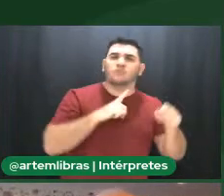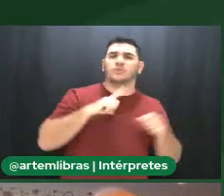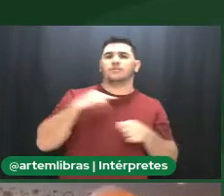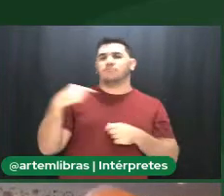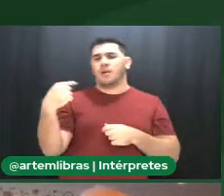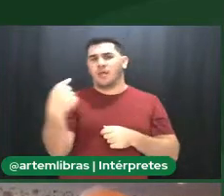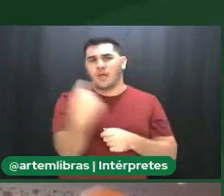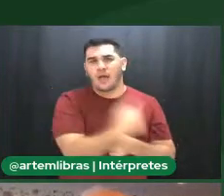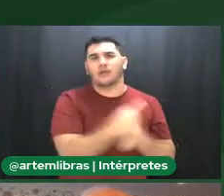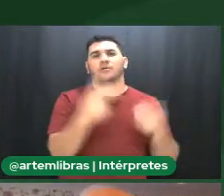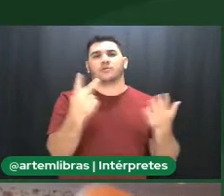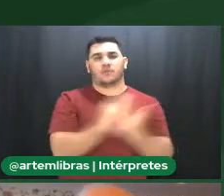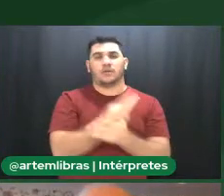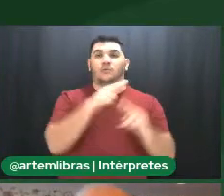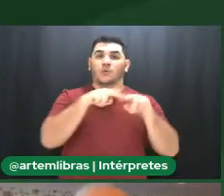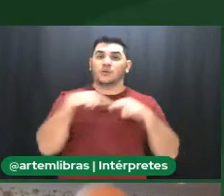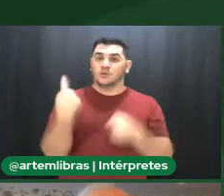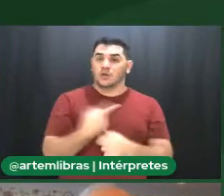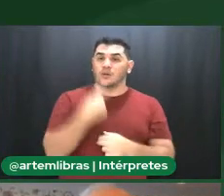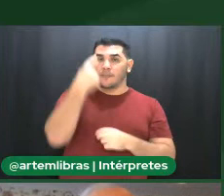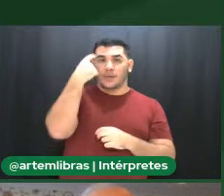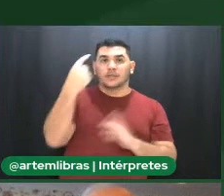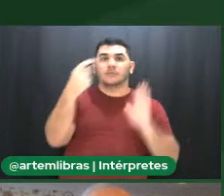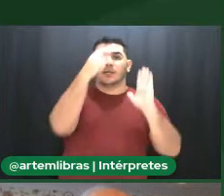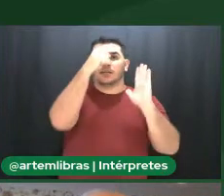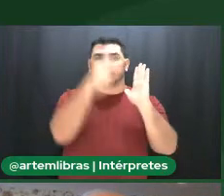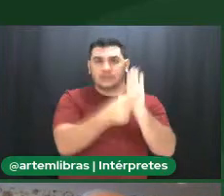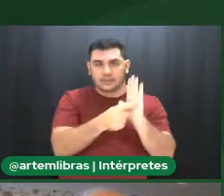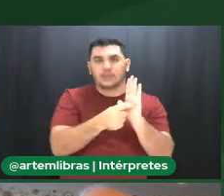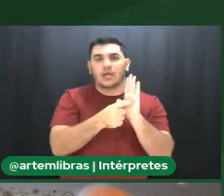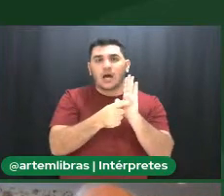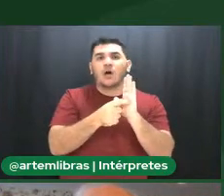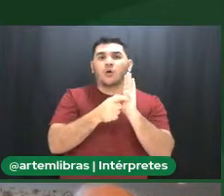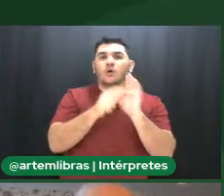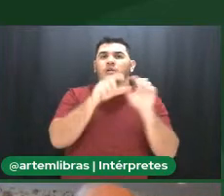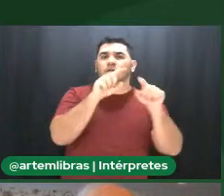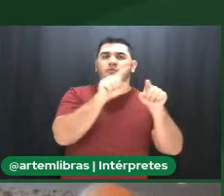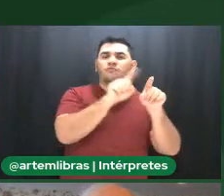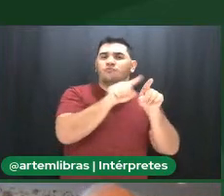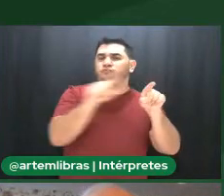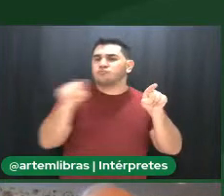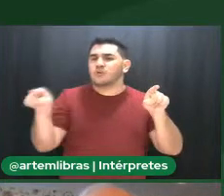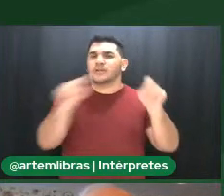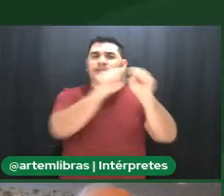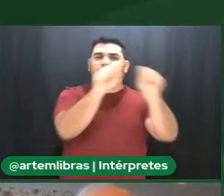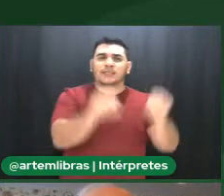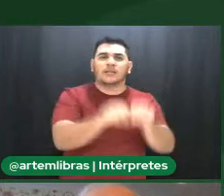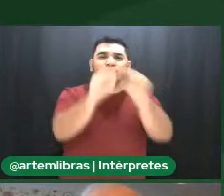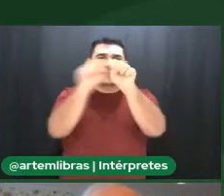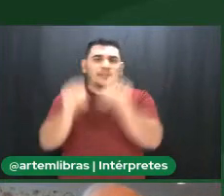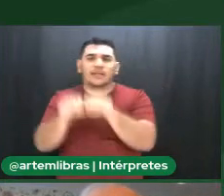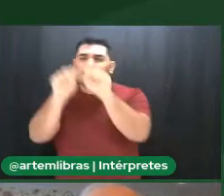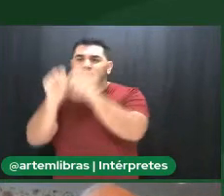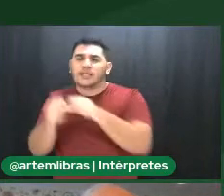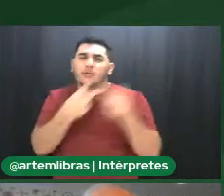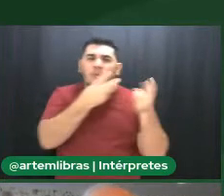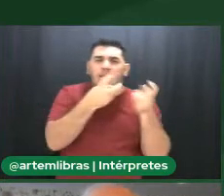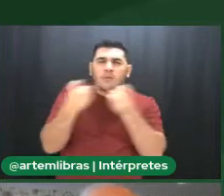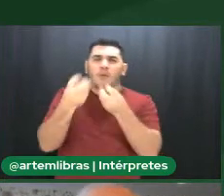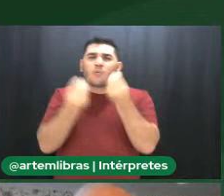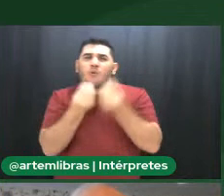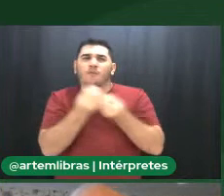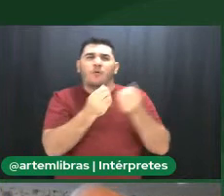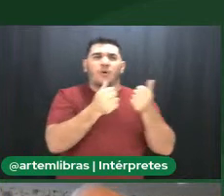systems. And these could bring many benefits. However, I think those benefits will be improved and the systems will be